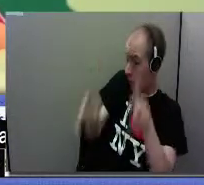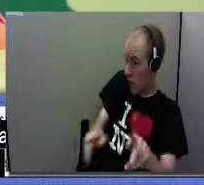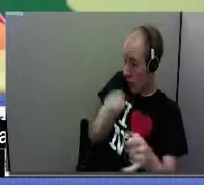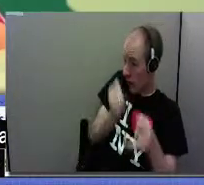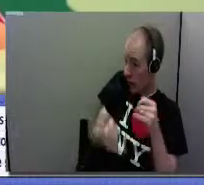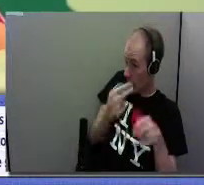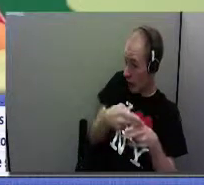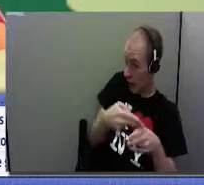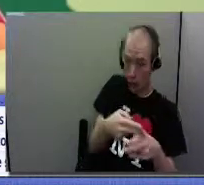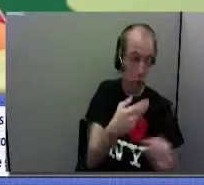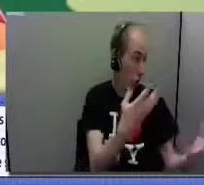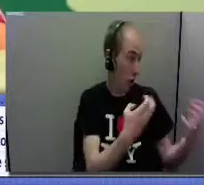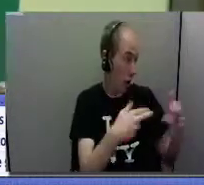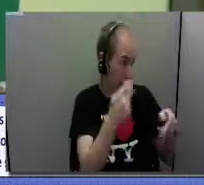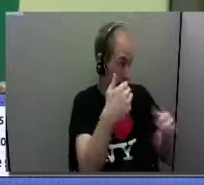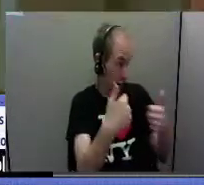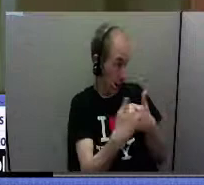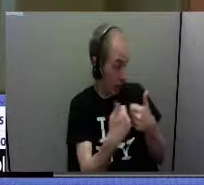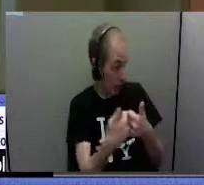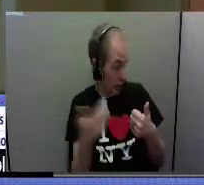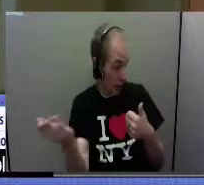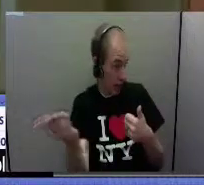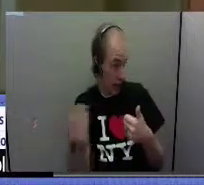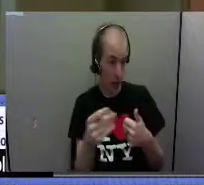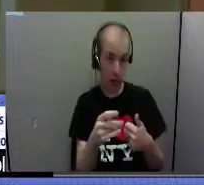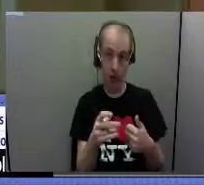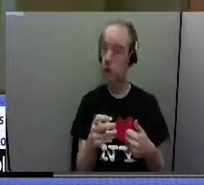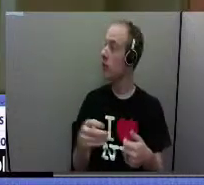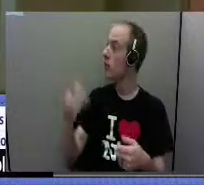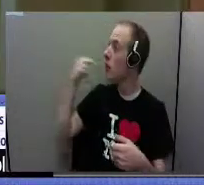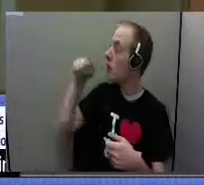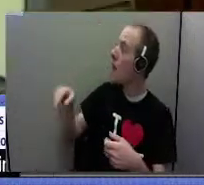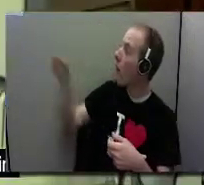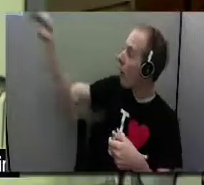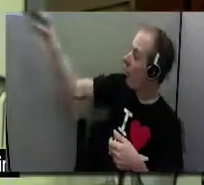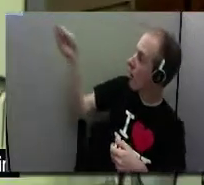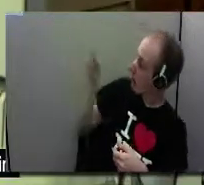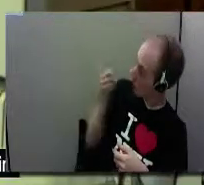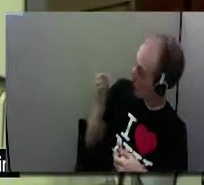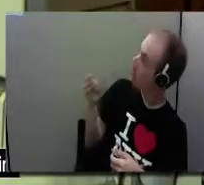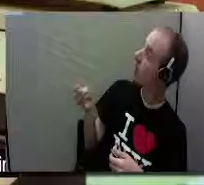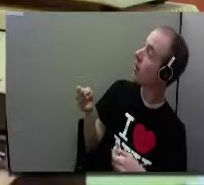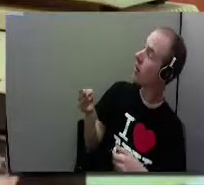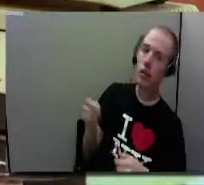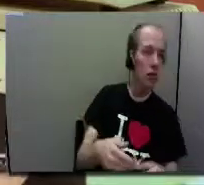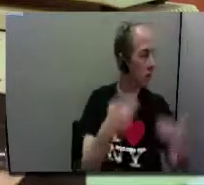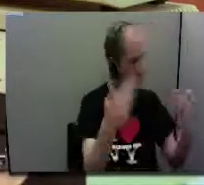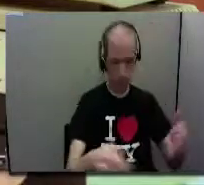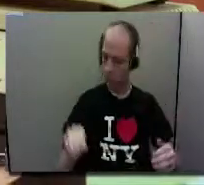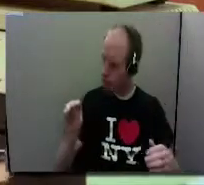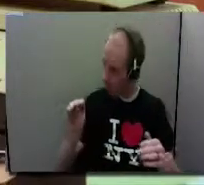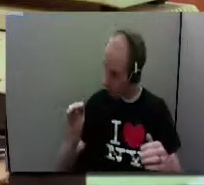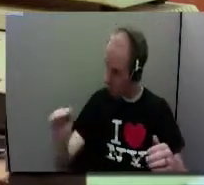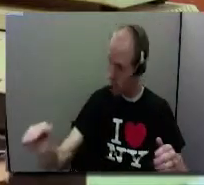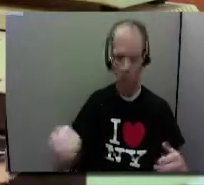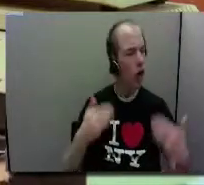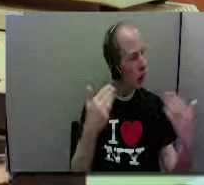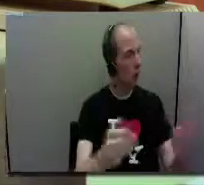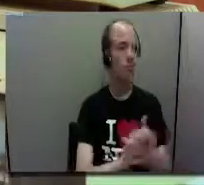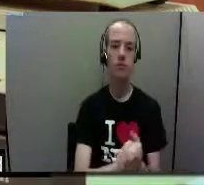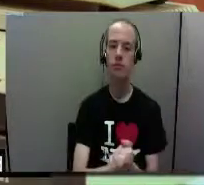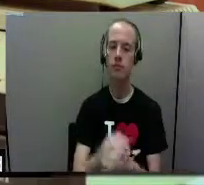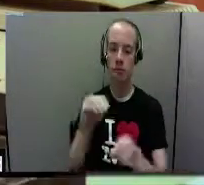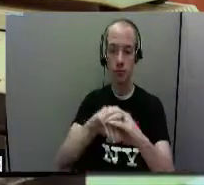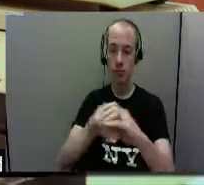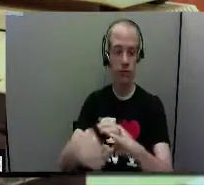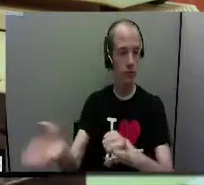on the computer? Yeah. Yes. Could you grab the floppy disk, please? Go ahead, put it in. How do I put this in?